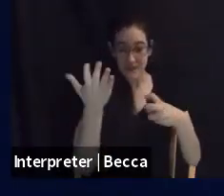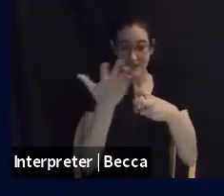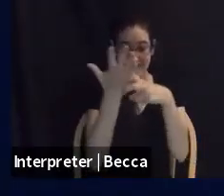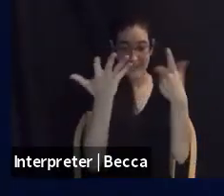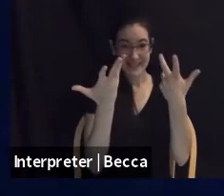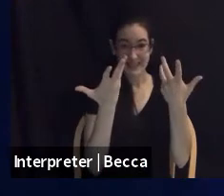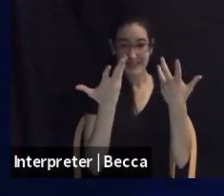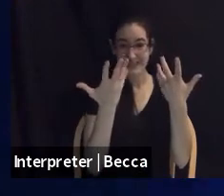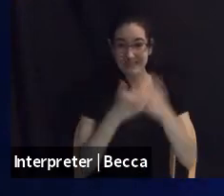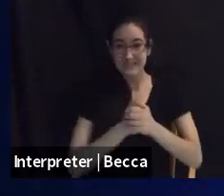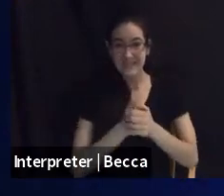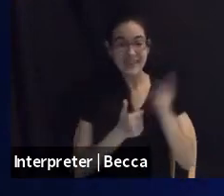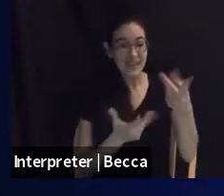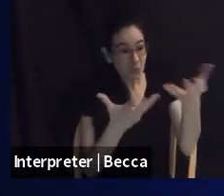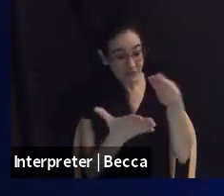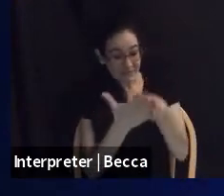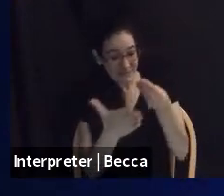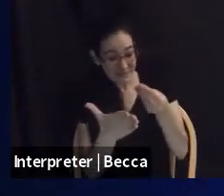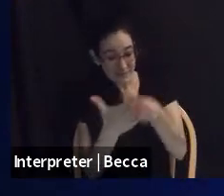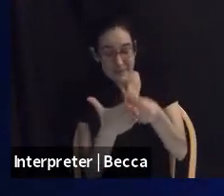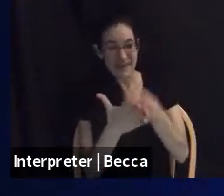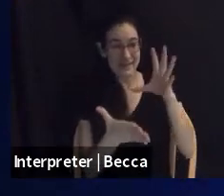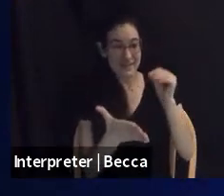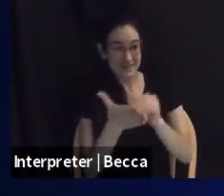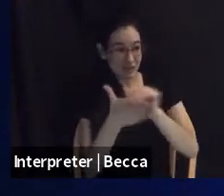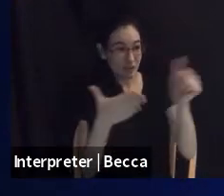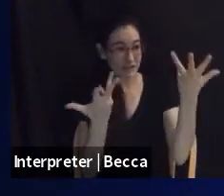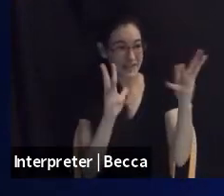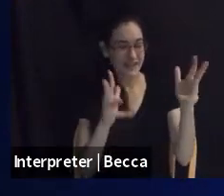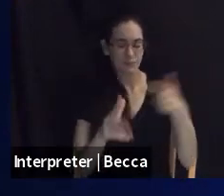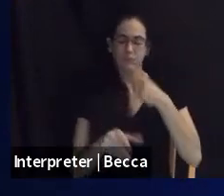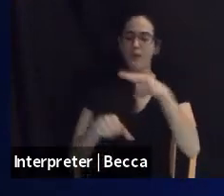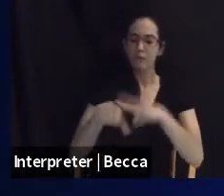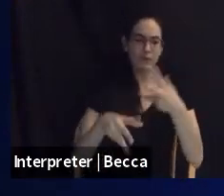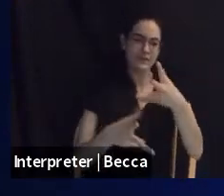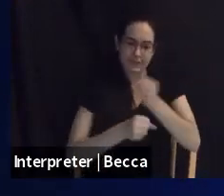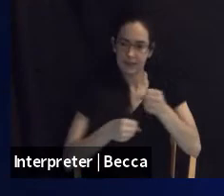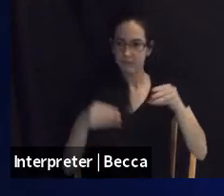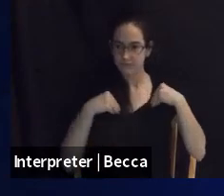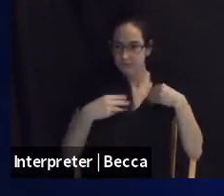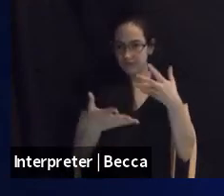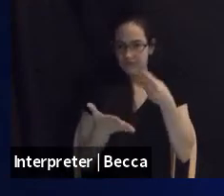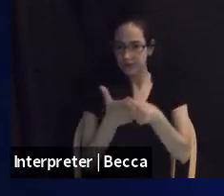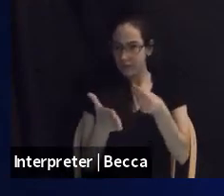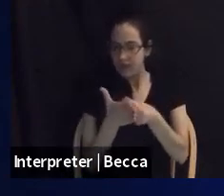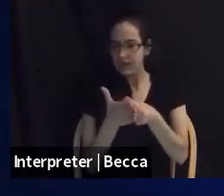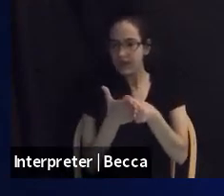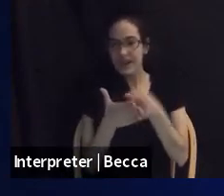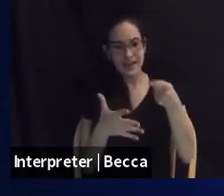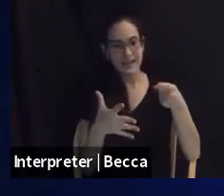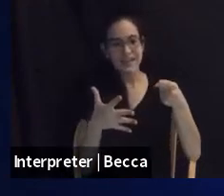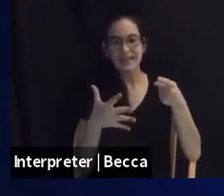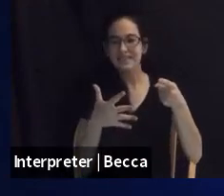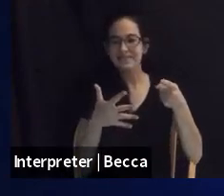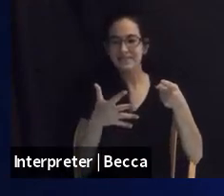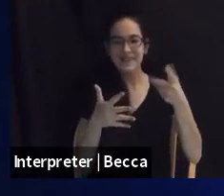All he wanted was the 50 grand. Now, of course, he took the money. Of course, he took the payout. And he walked away with